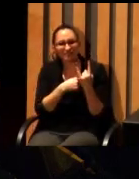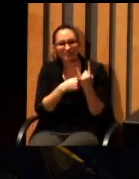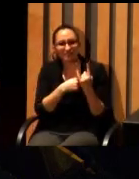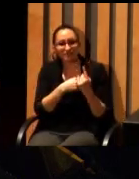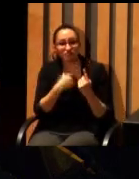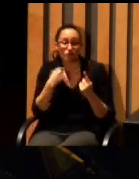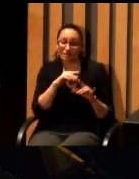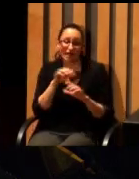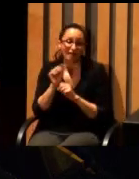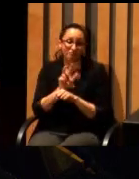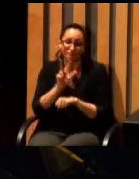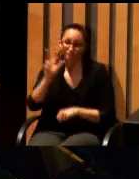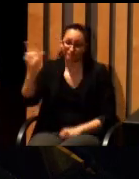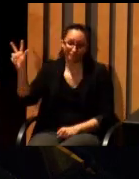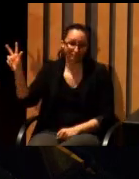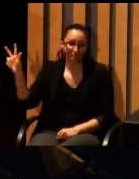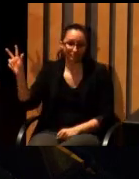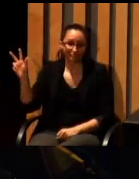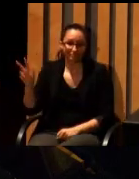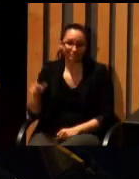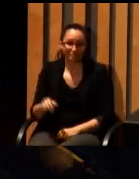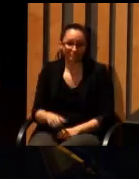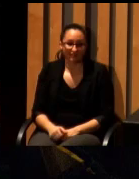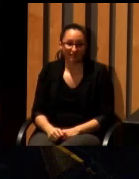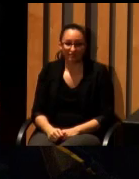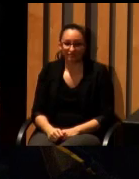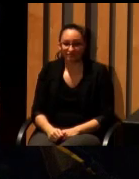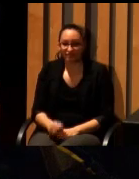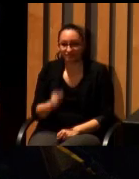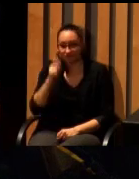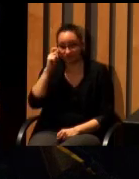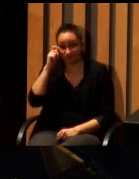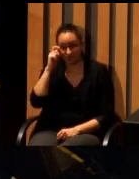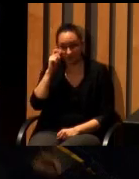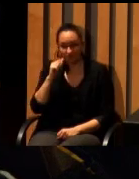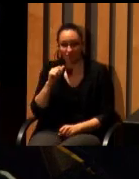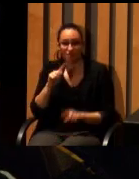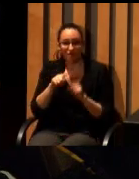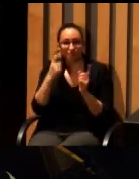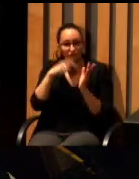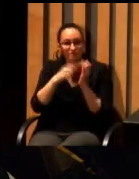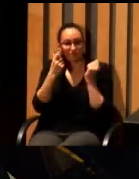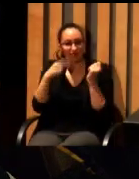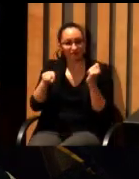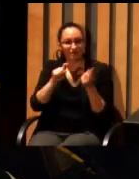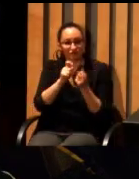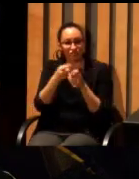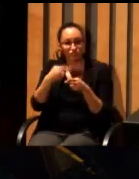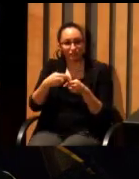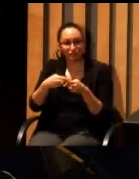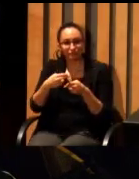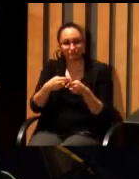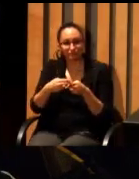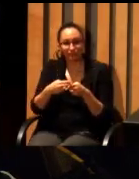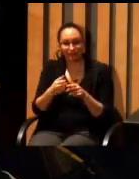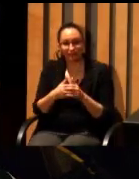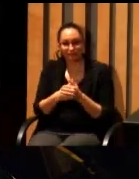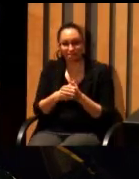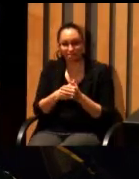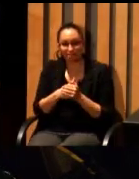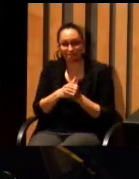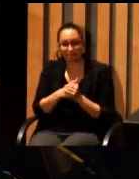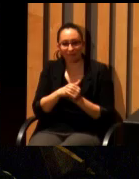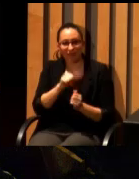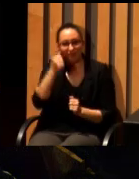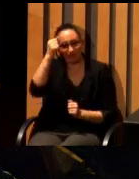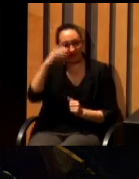went. You know, and but they a lot of them have changed their names. And one other guy here talked